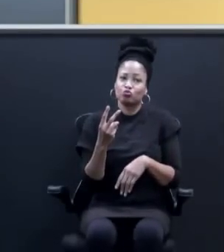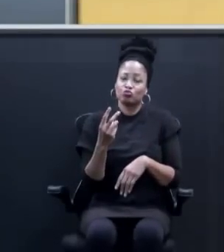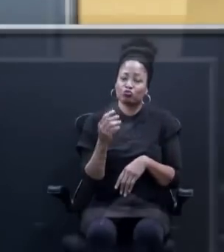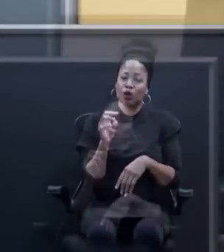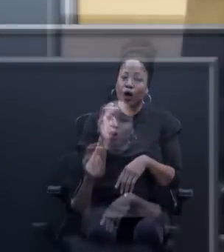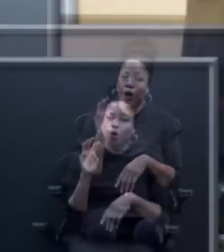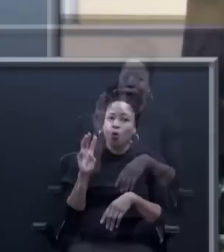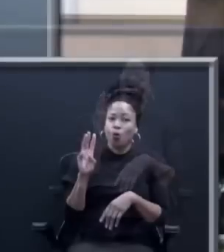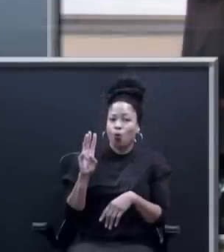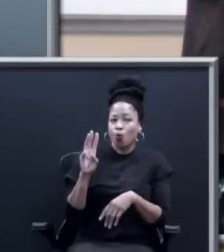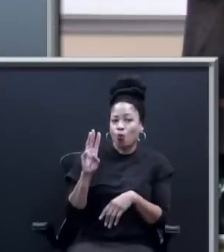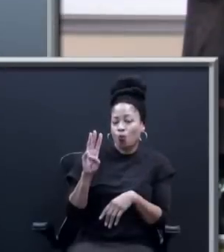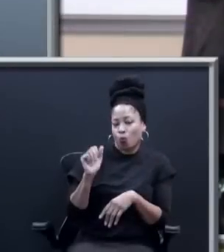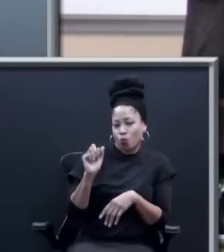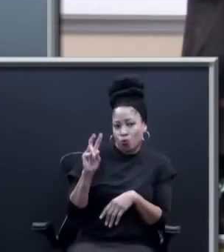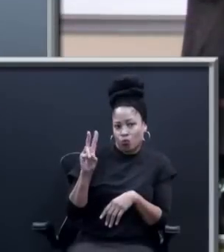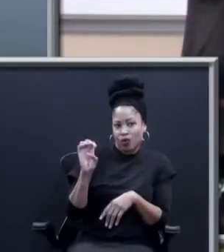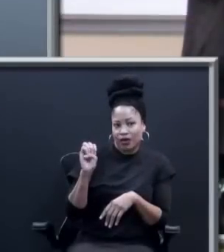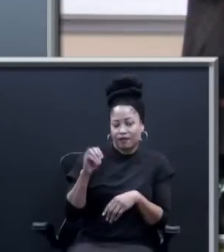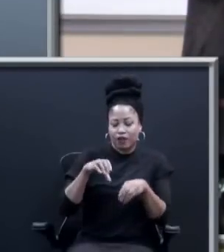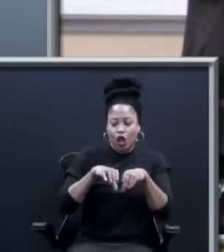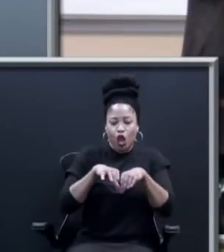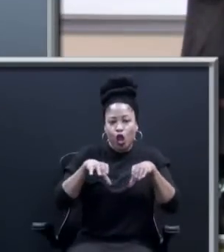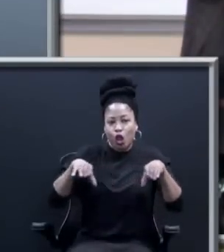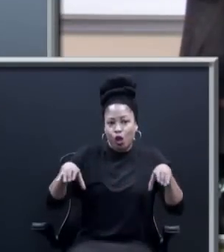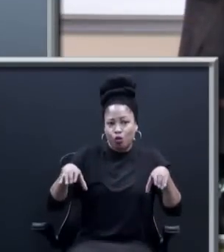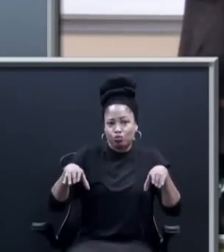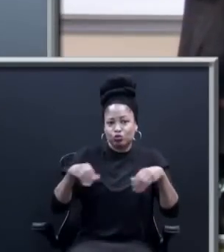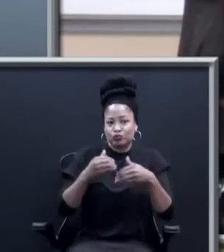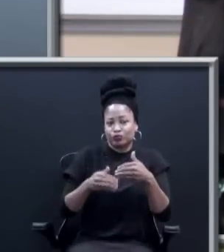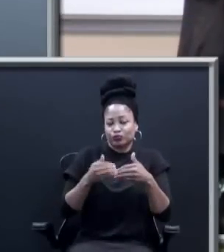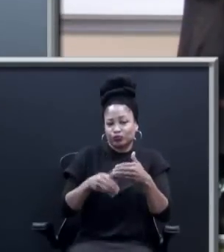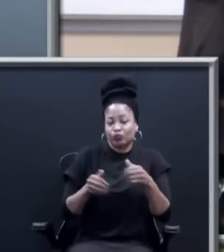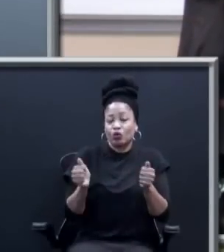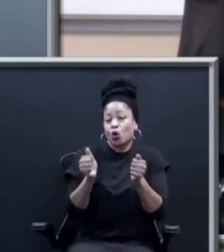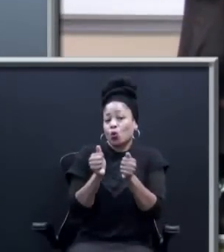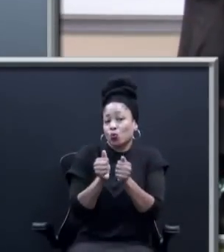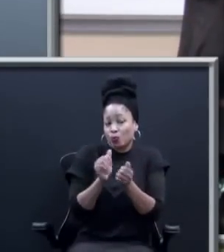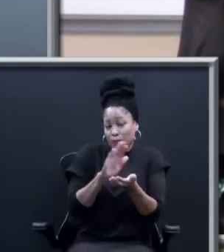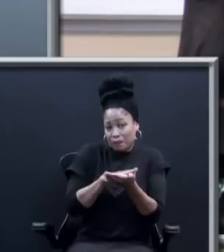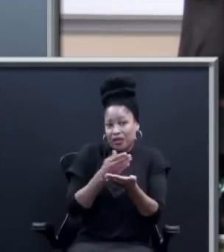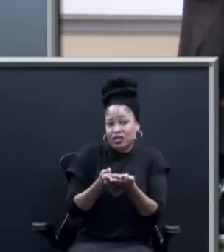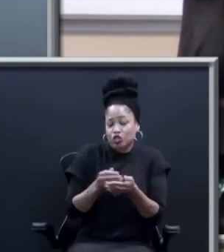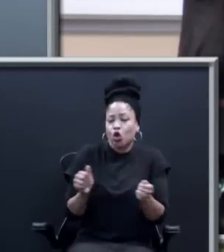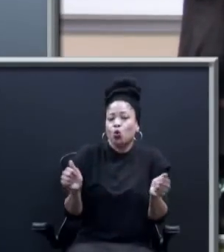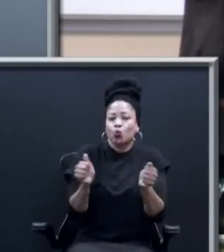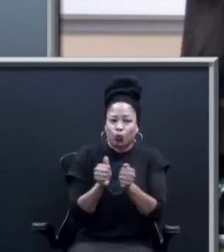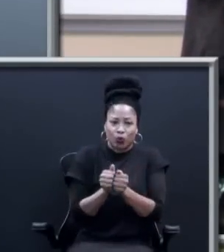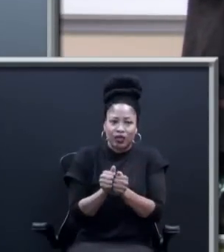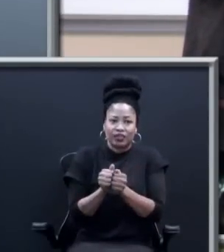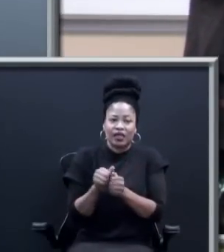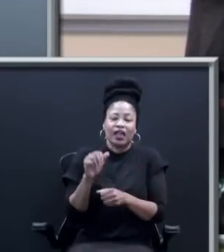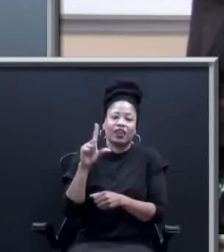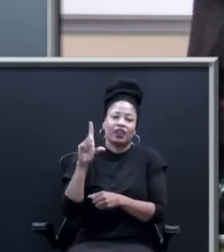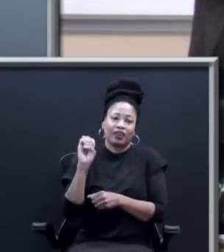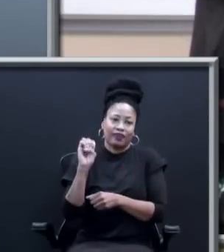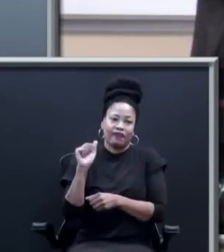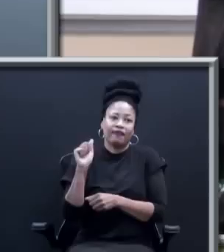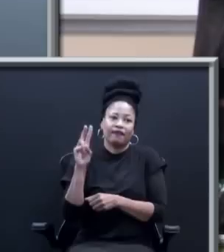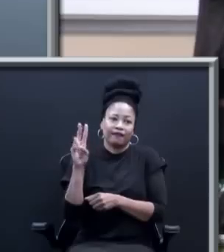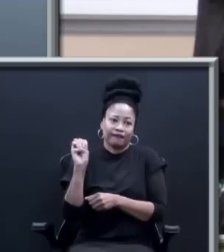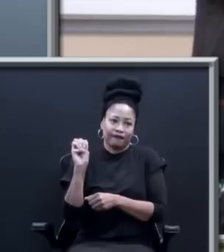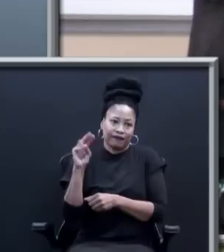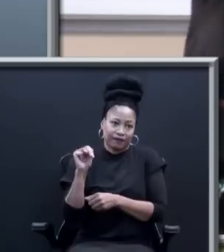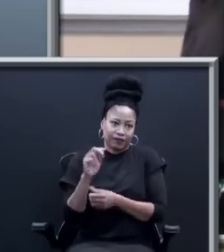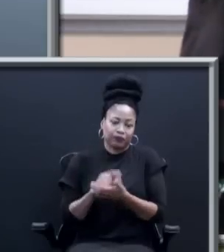a fine flour. Go ahead. They shall be baked with leaven. They are the first fruits unto the Lord. Now the first one didn't have